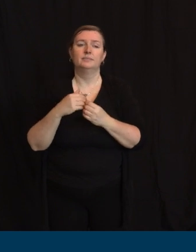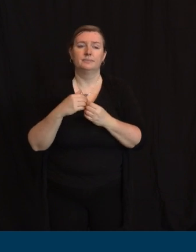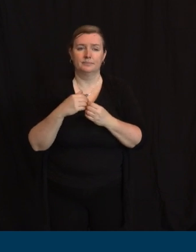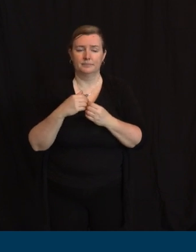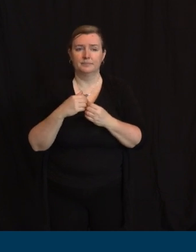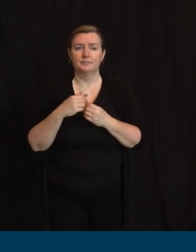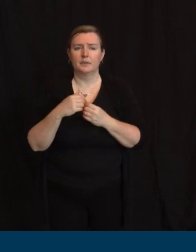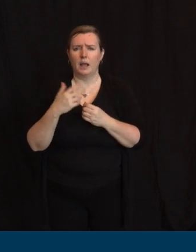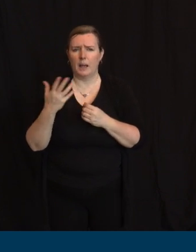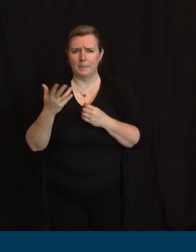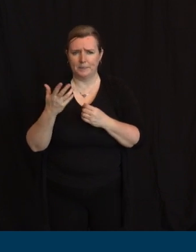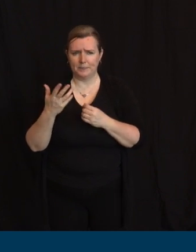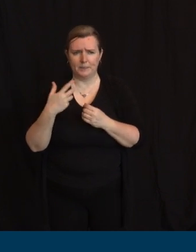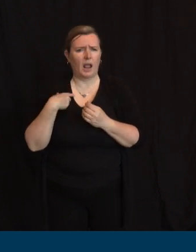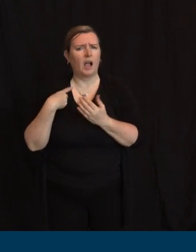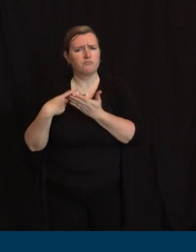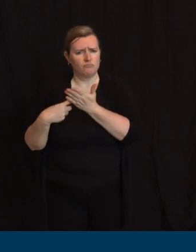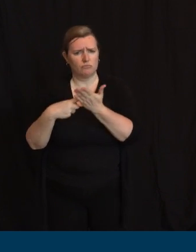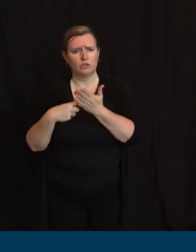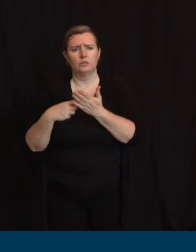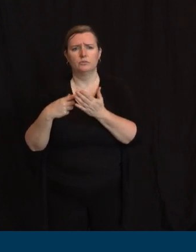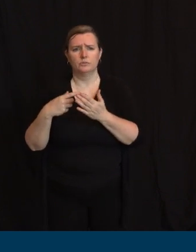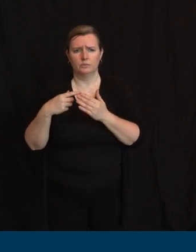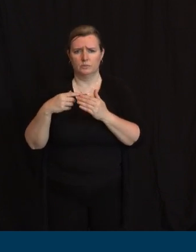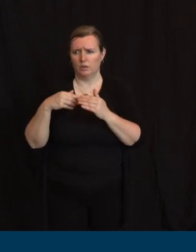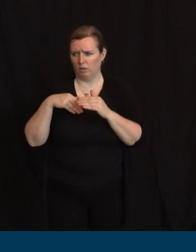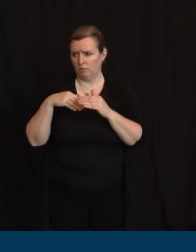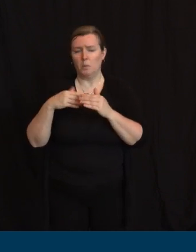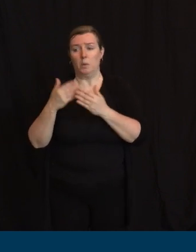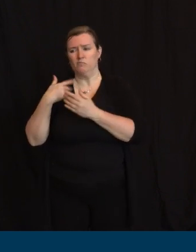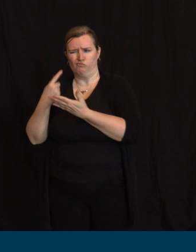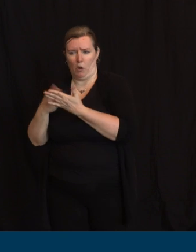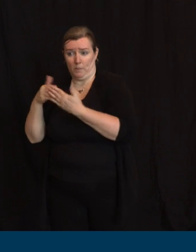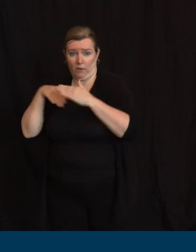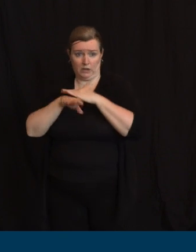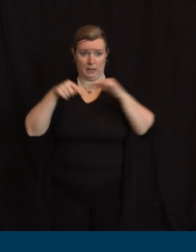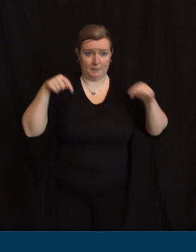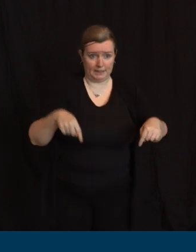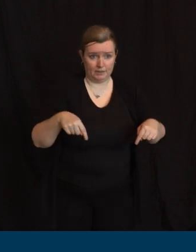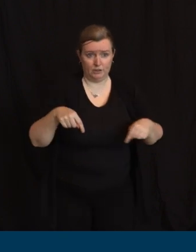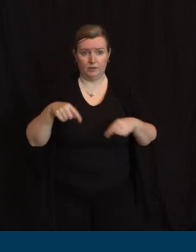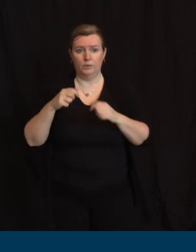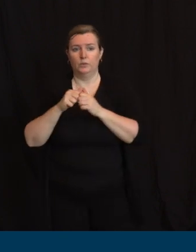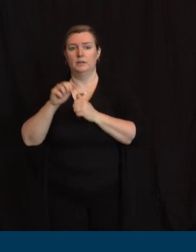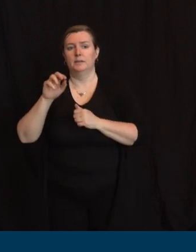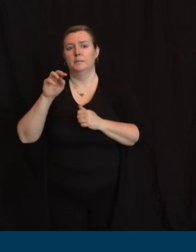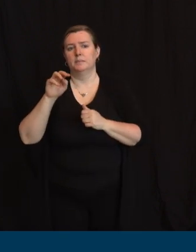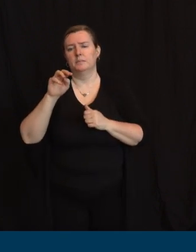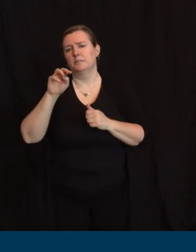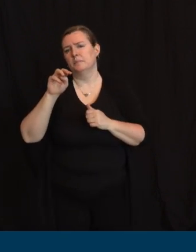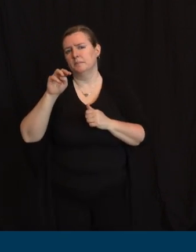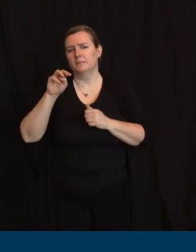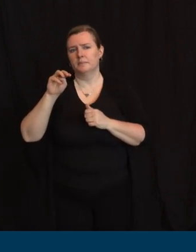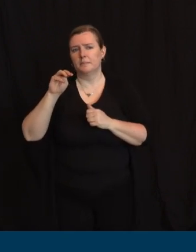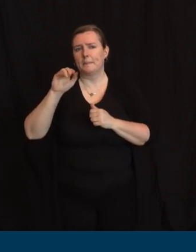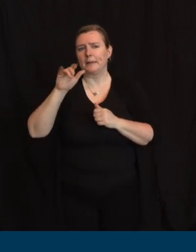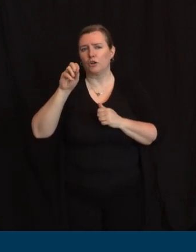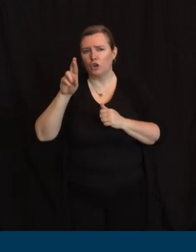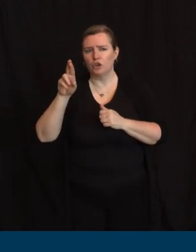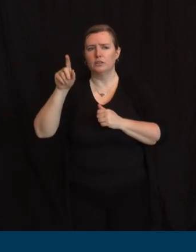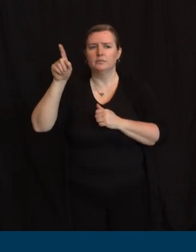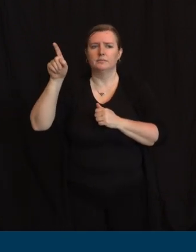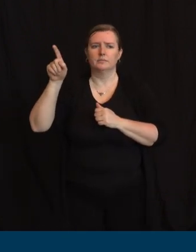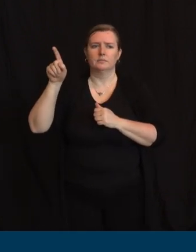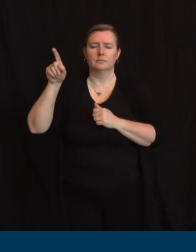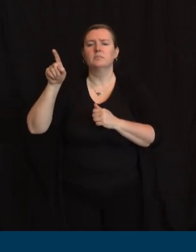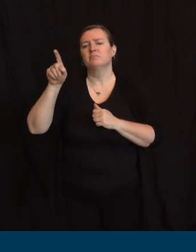conversation just before coming in, which is partly why I'm a couple minutes late, with Minority Leader Chuck Schumer, and he and I and his office and mine are in